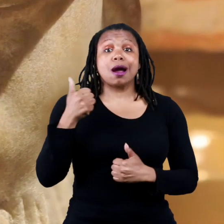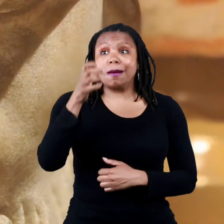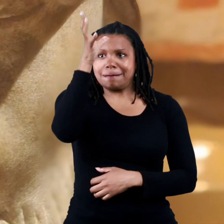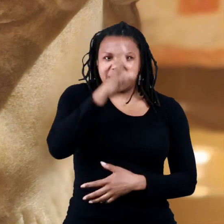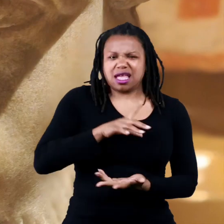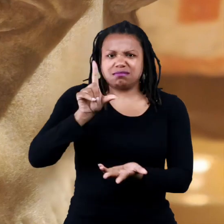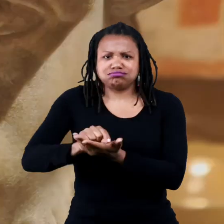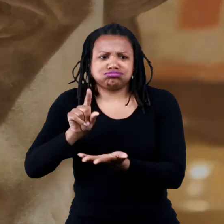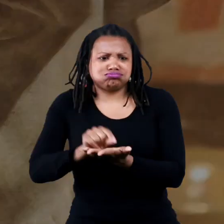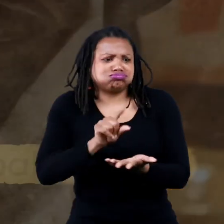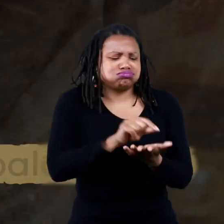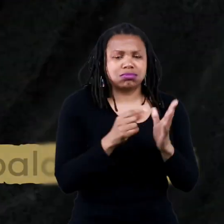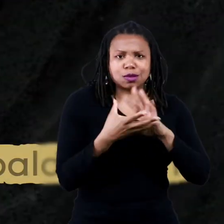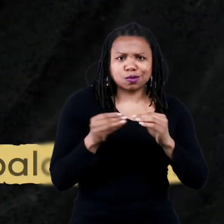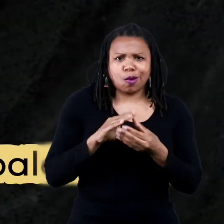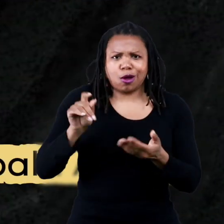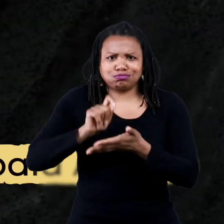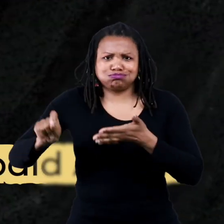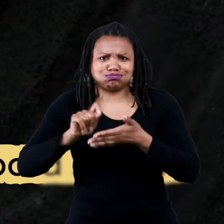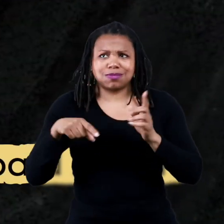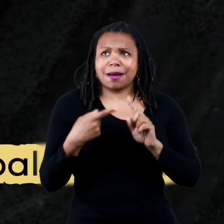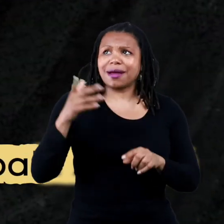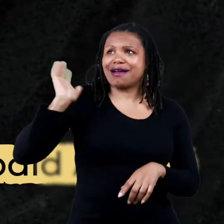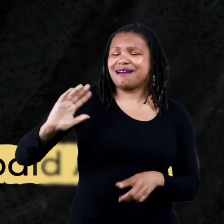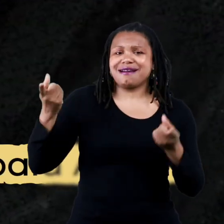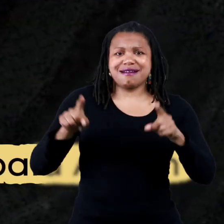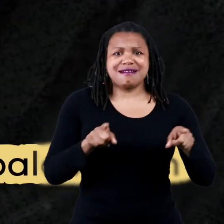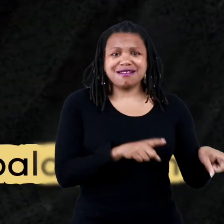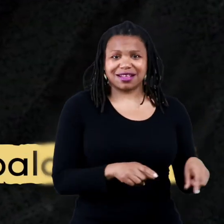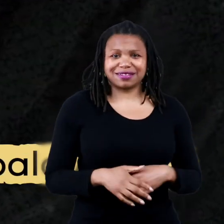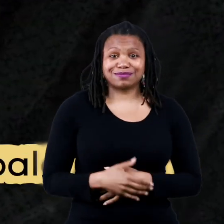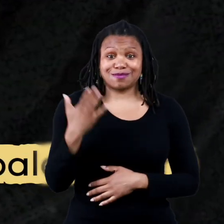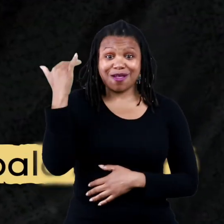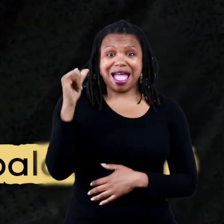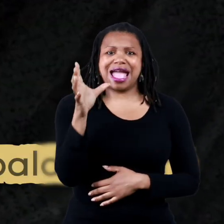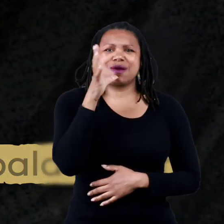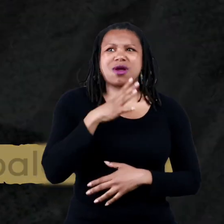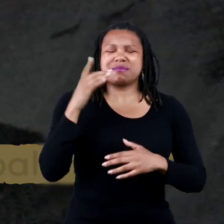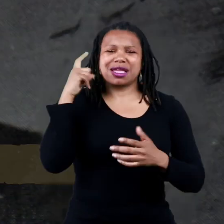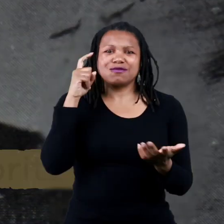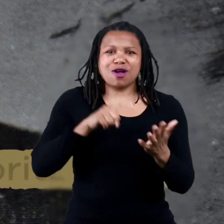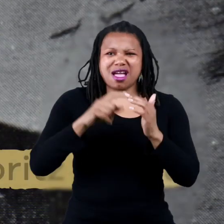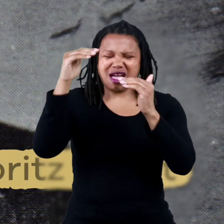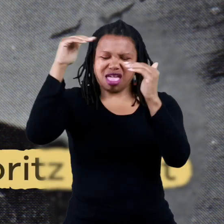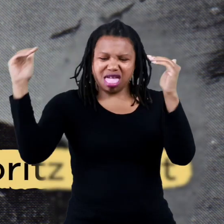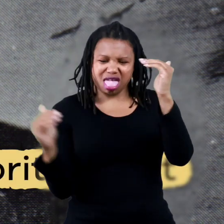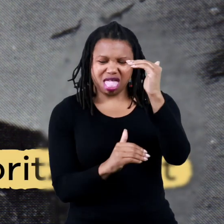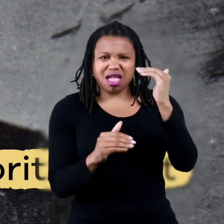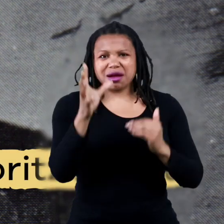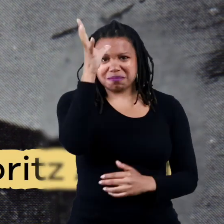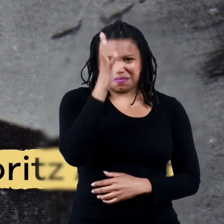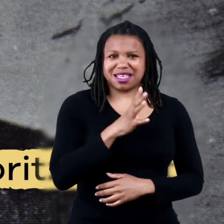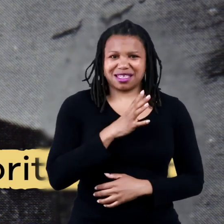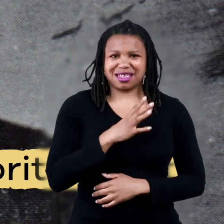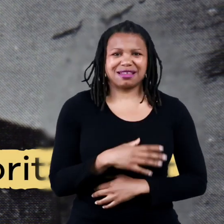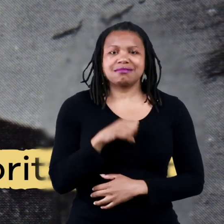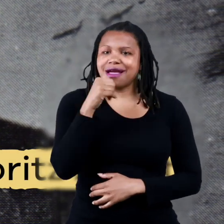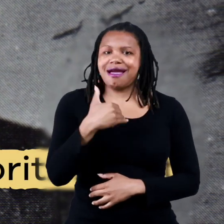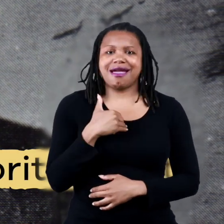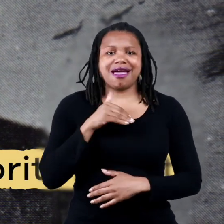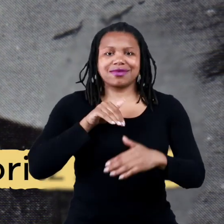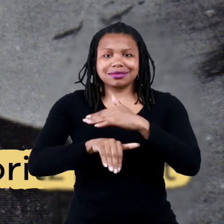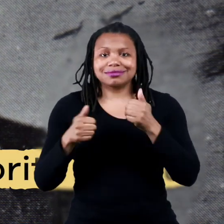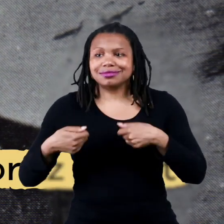only males have written and published stories about the past. This is because women were not treated equally to men, nor did they